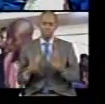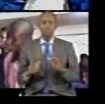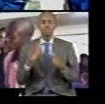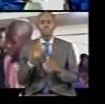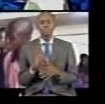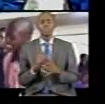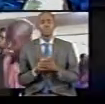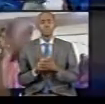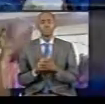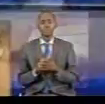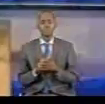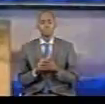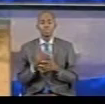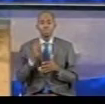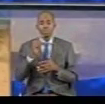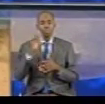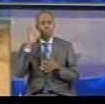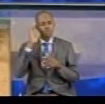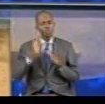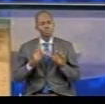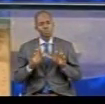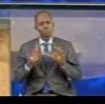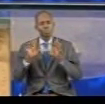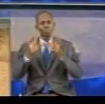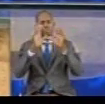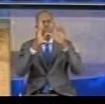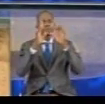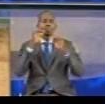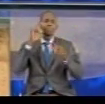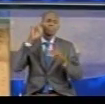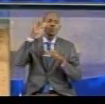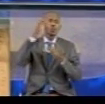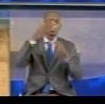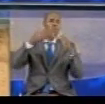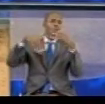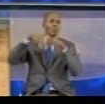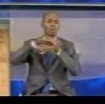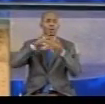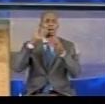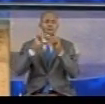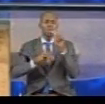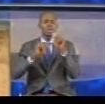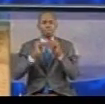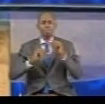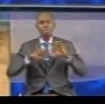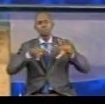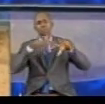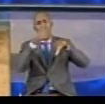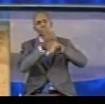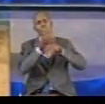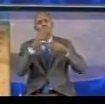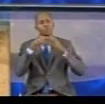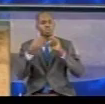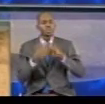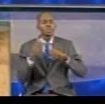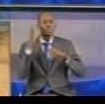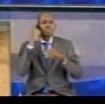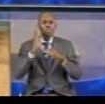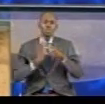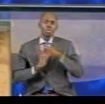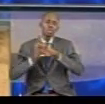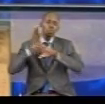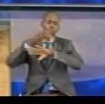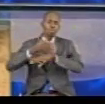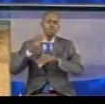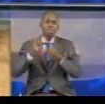You fly over every mountain. And you cross every sea. You come into the